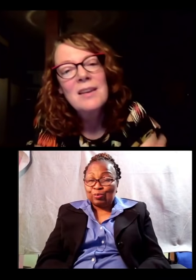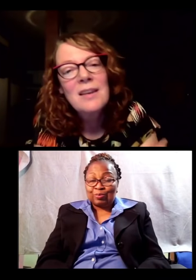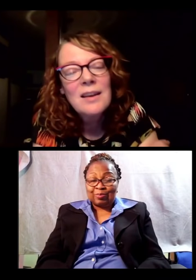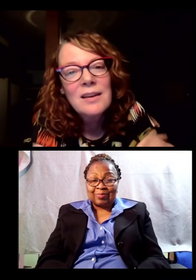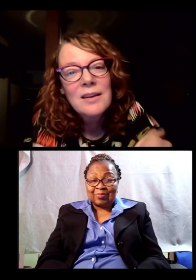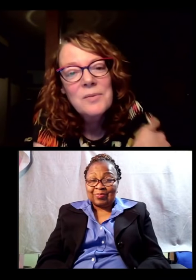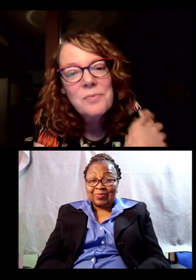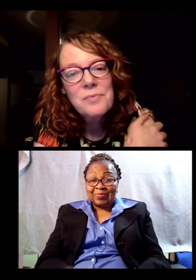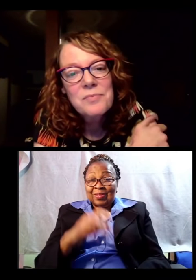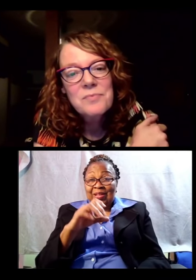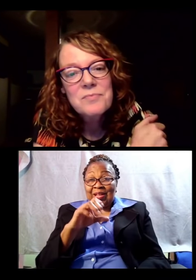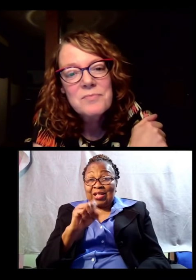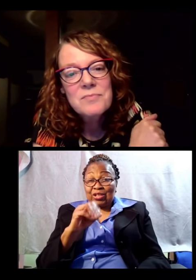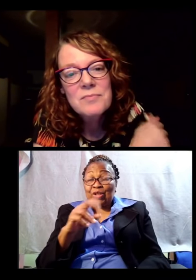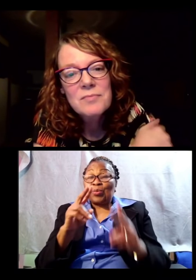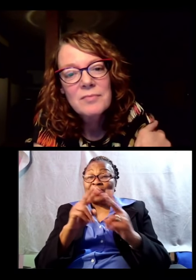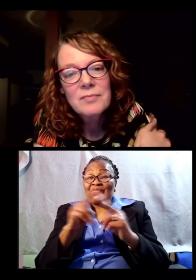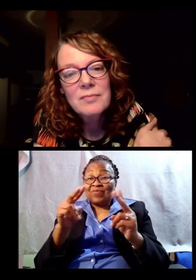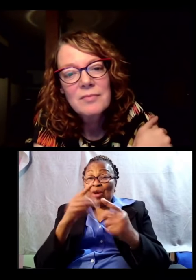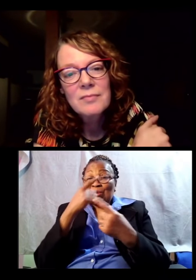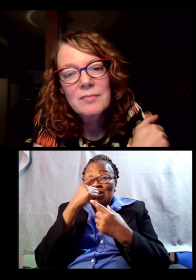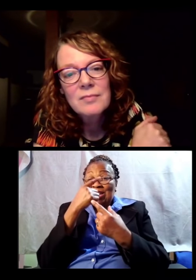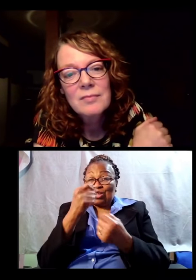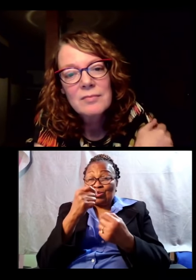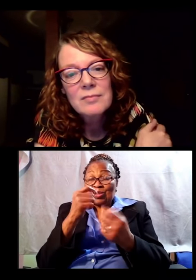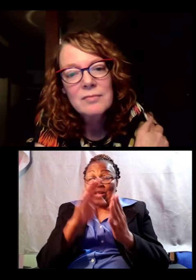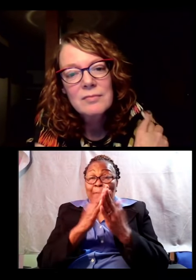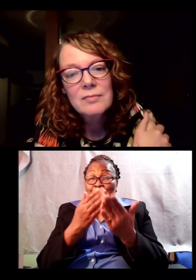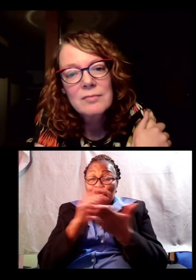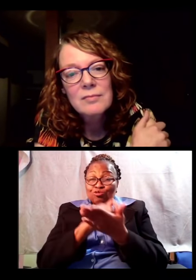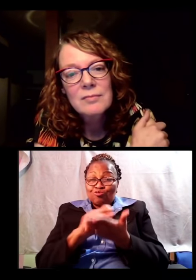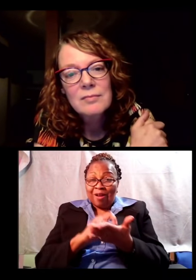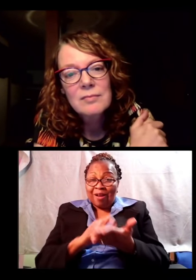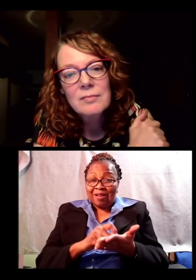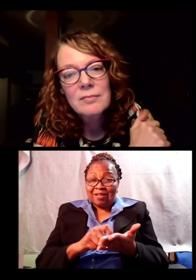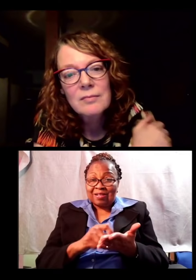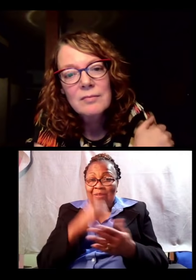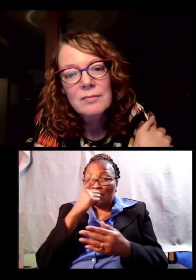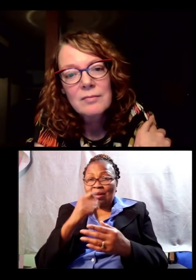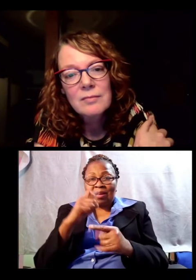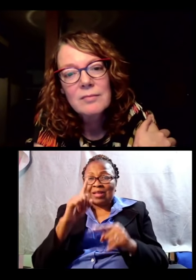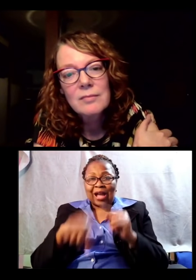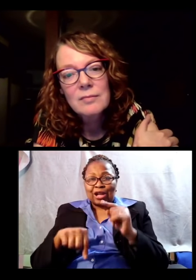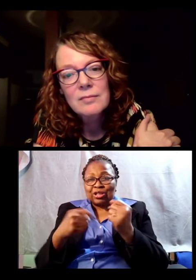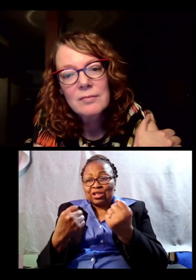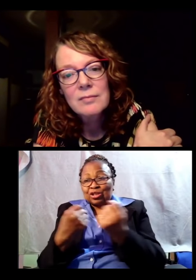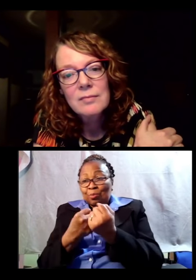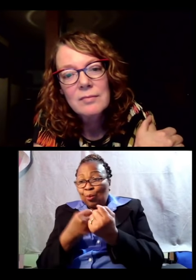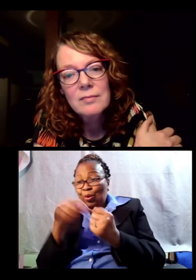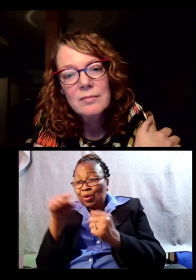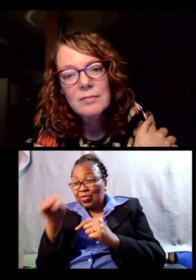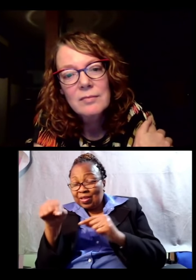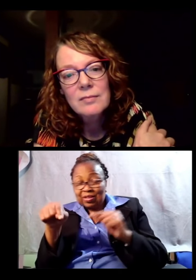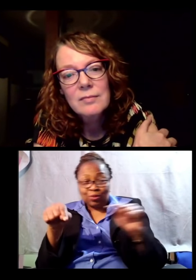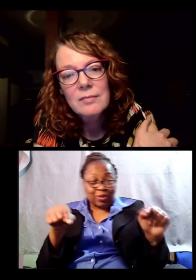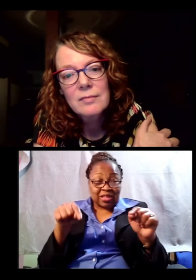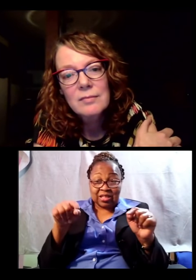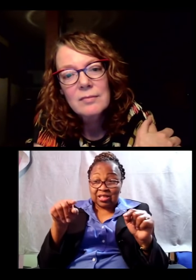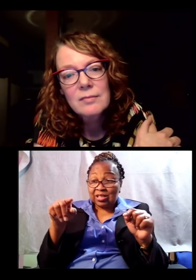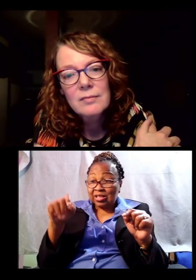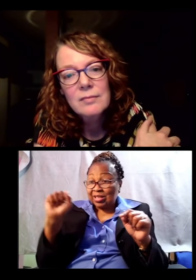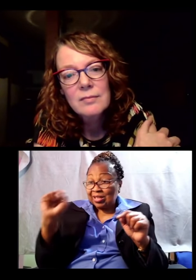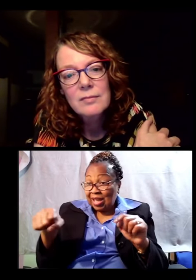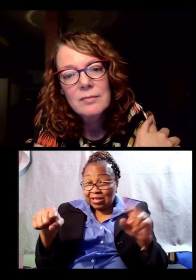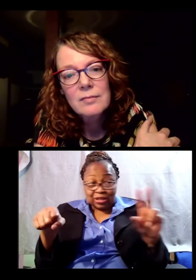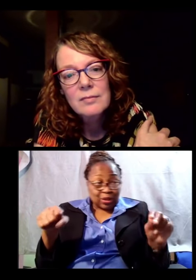So it was a very interesting book to write because I couldn't come down on one side or the other. Did she or didn't she? Because historically